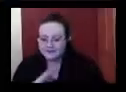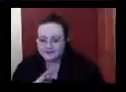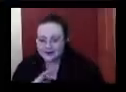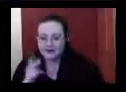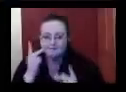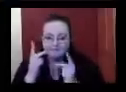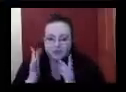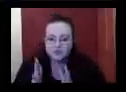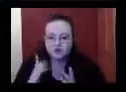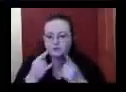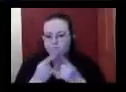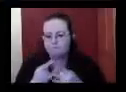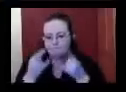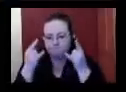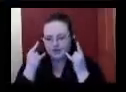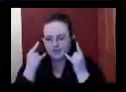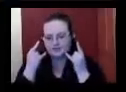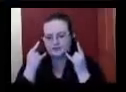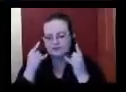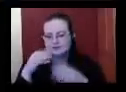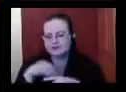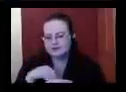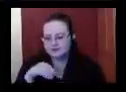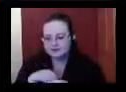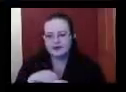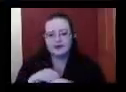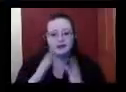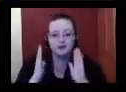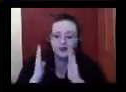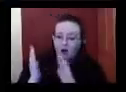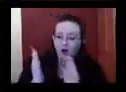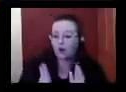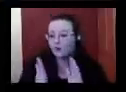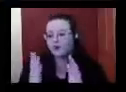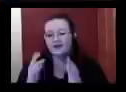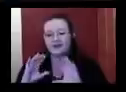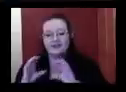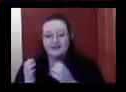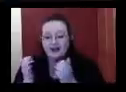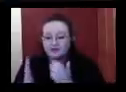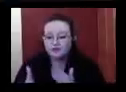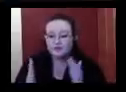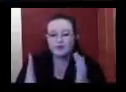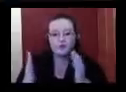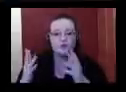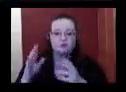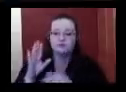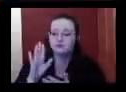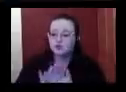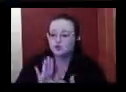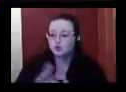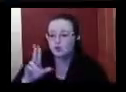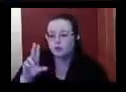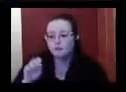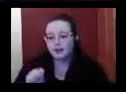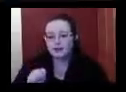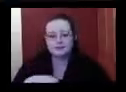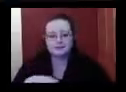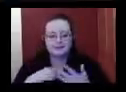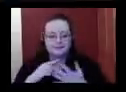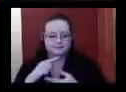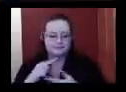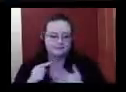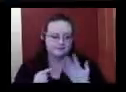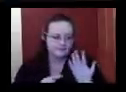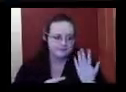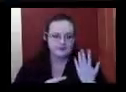wearing masks indoors, in classrooms, in hallways, on any school transportation. There will